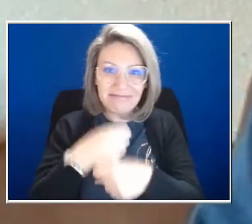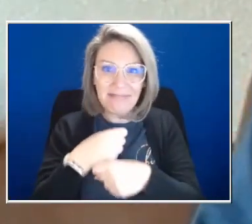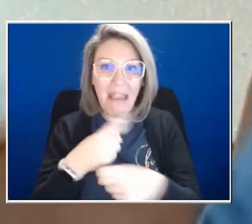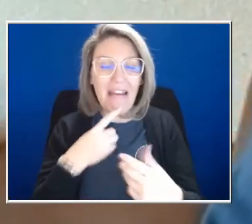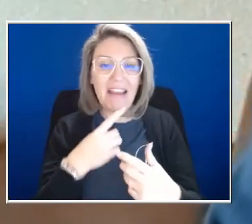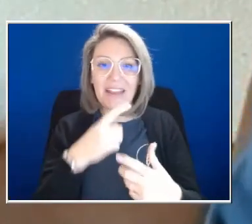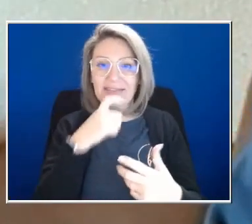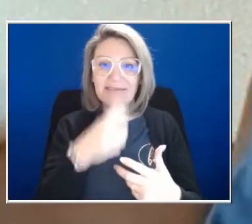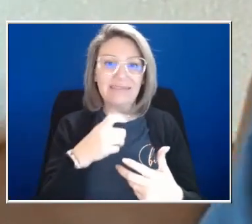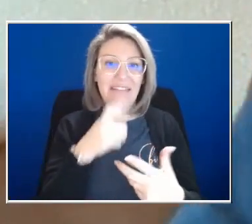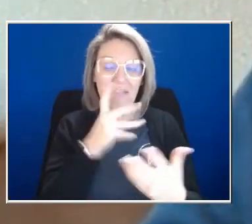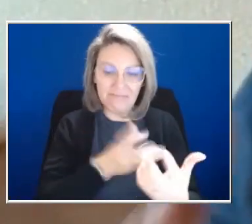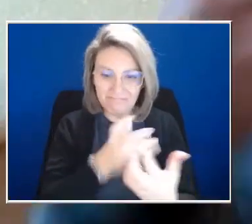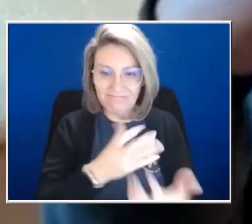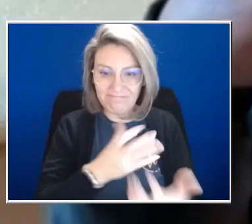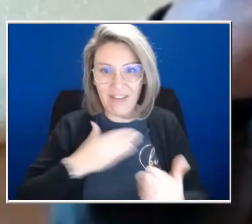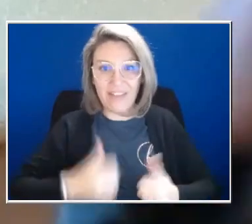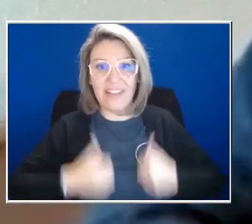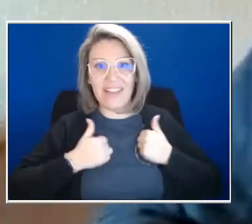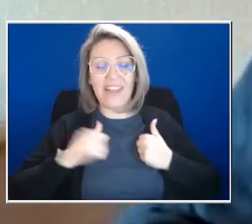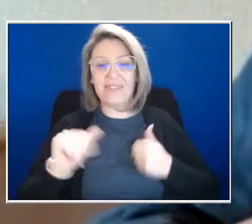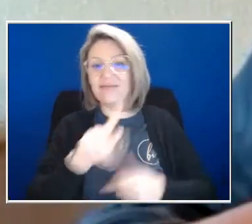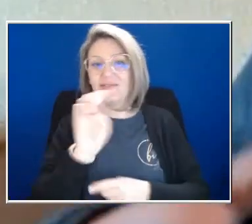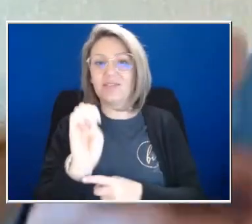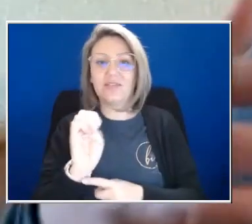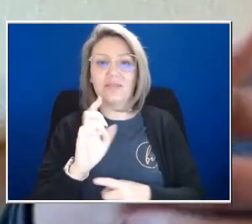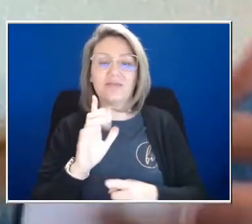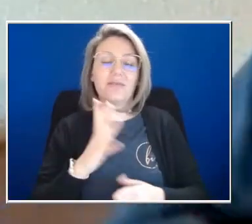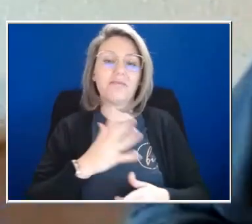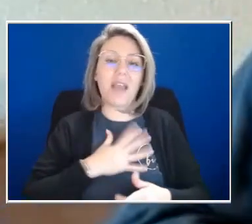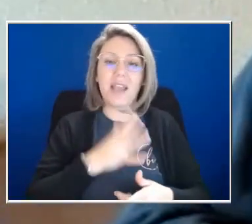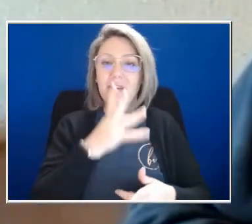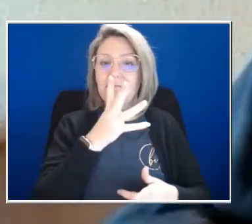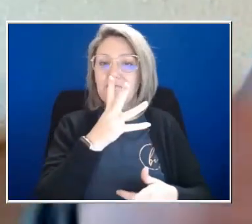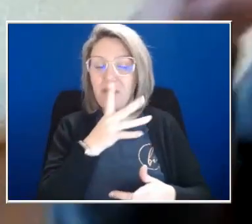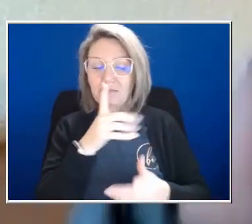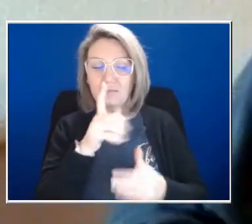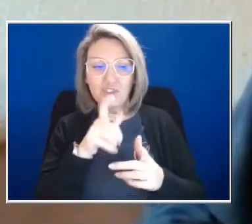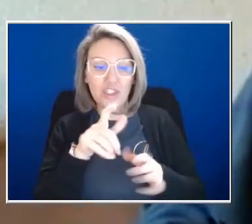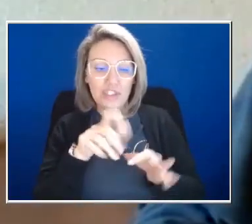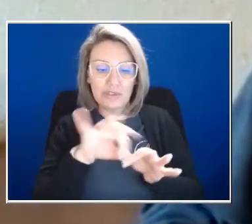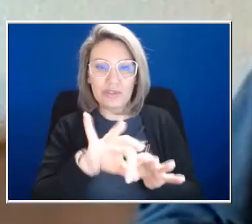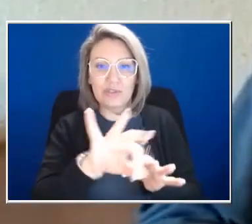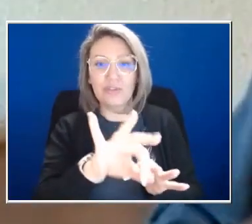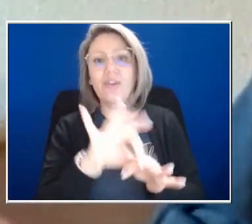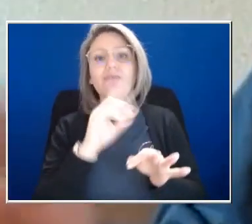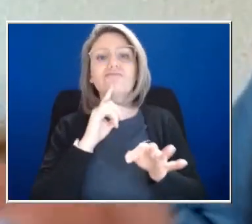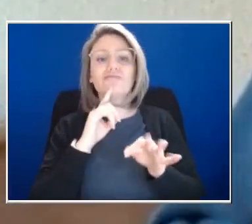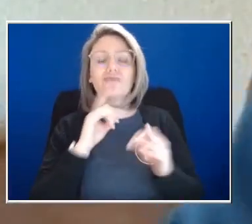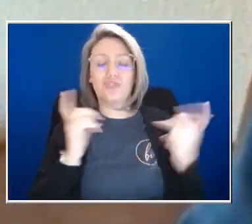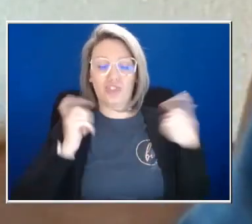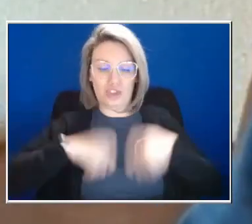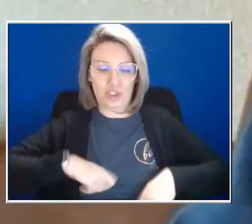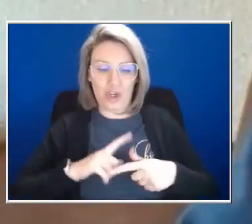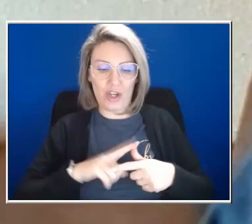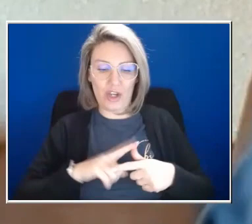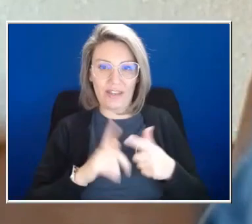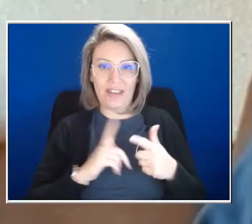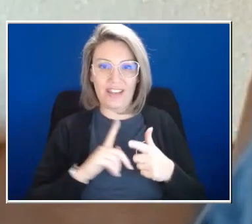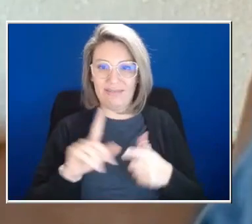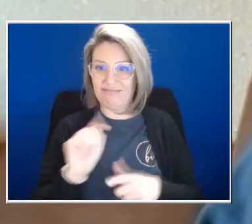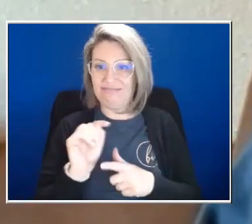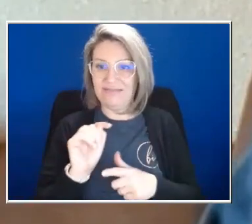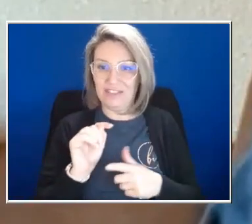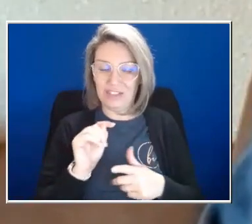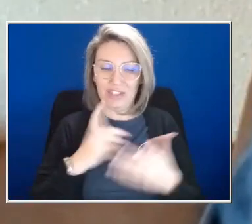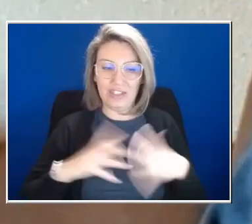my lifestyle. So my mom sewed me a shirt where I could tuck the batteries inside and then wear a T-shirt over it, so all my parts and pieces would